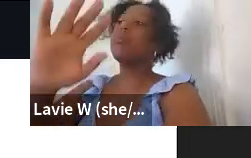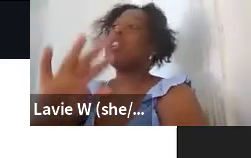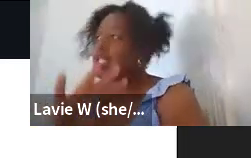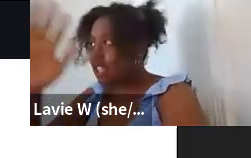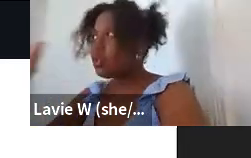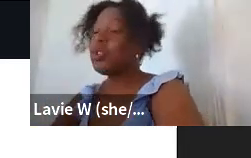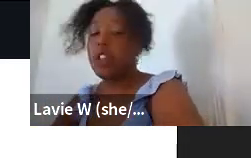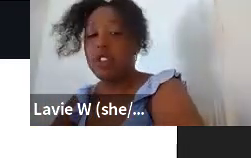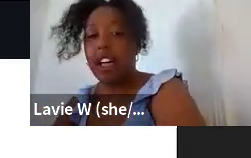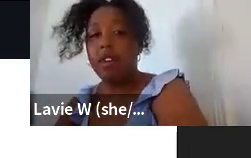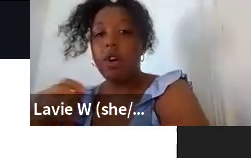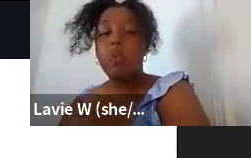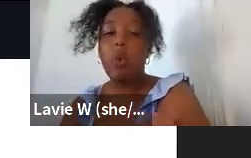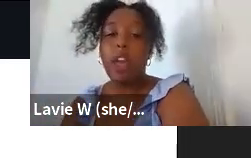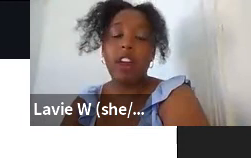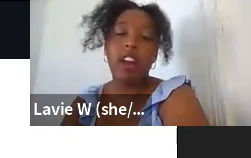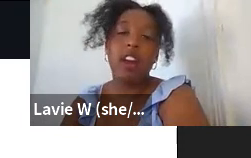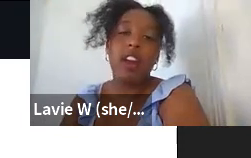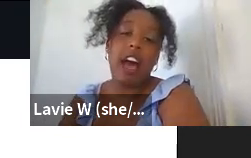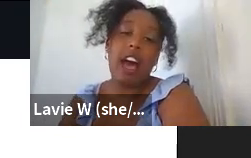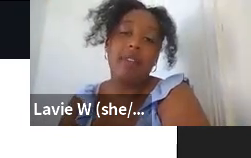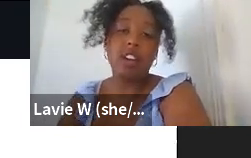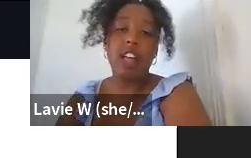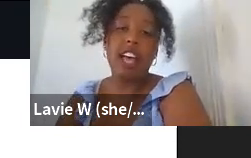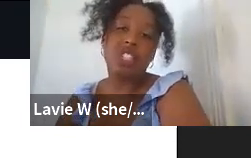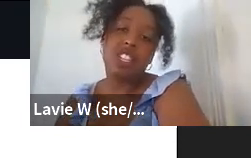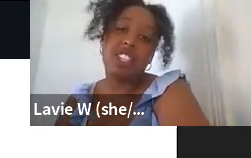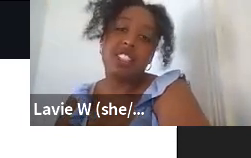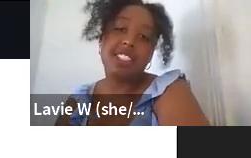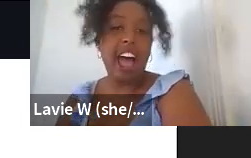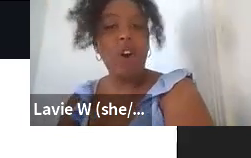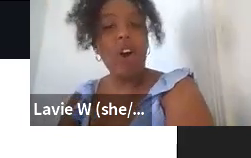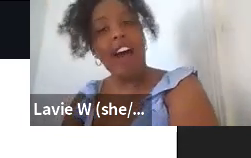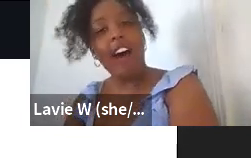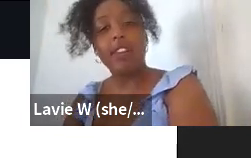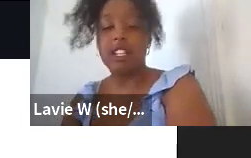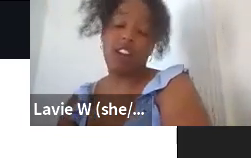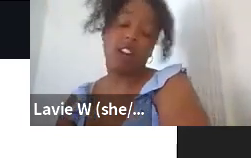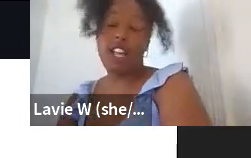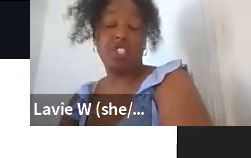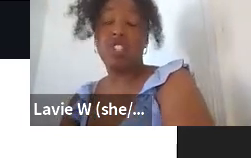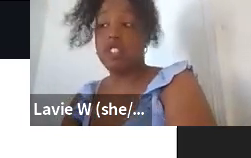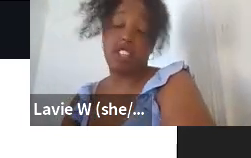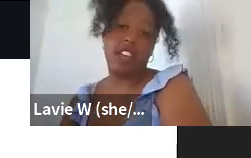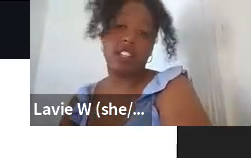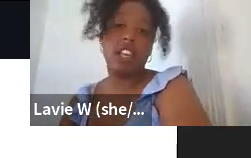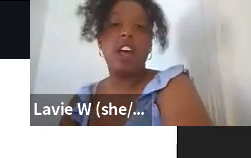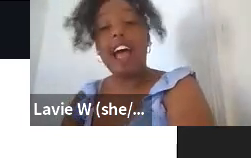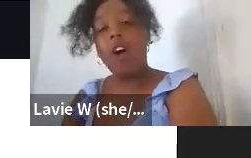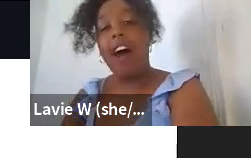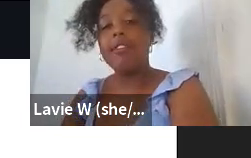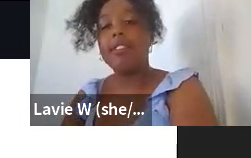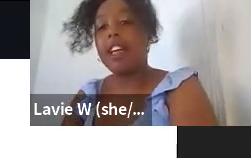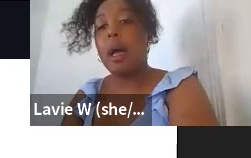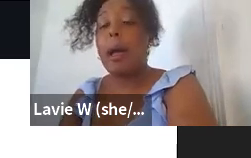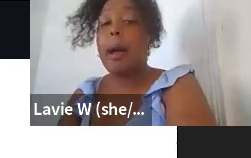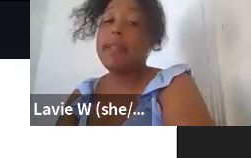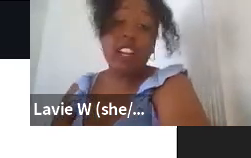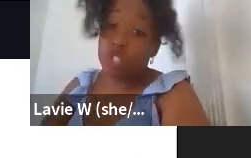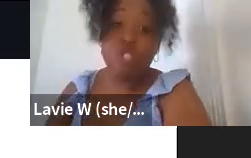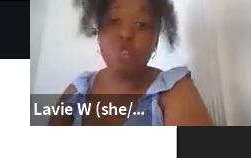even we could take it to another level where the Kardashians now have, and the Kardashian Jenners, I guess, now have